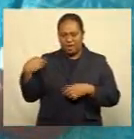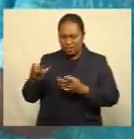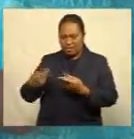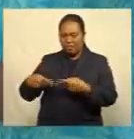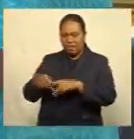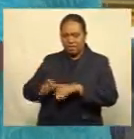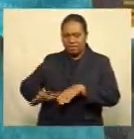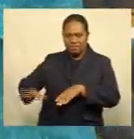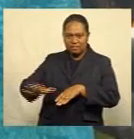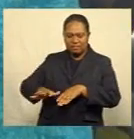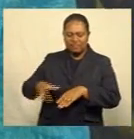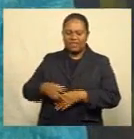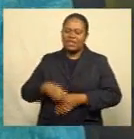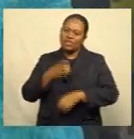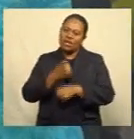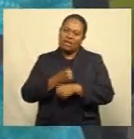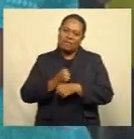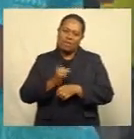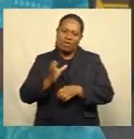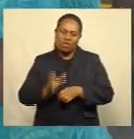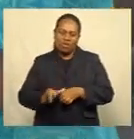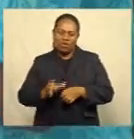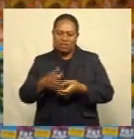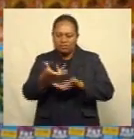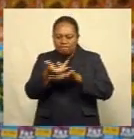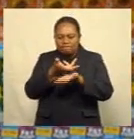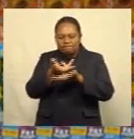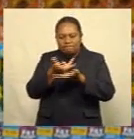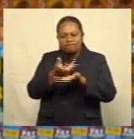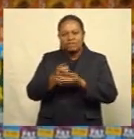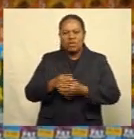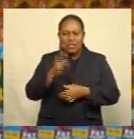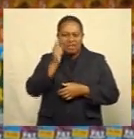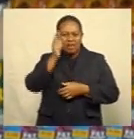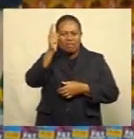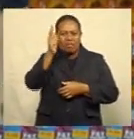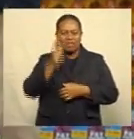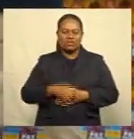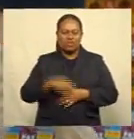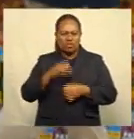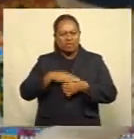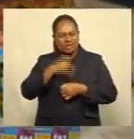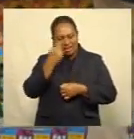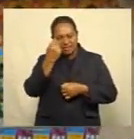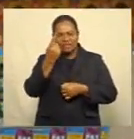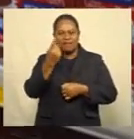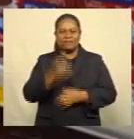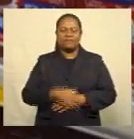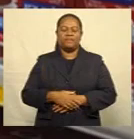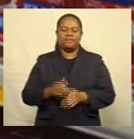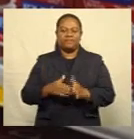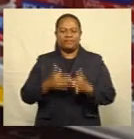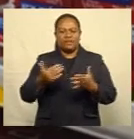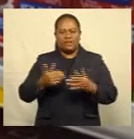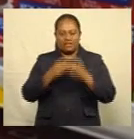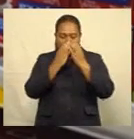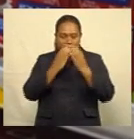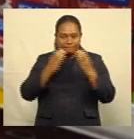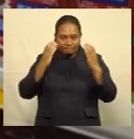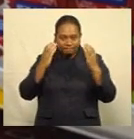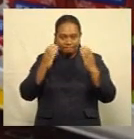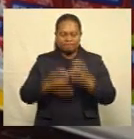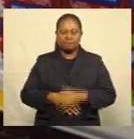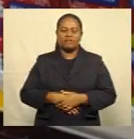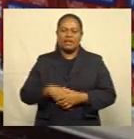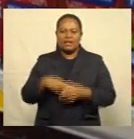the employers are being urged to liaise with employees and reach a mutual understanding. While distributing face masks in Nambua, the